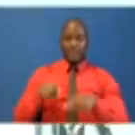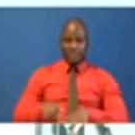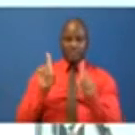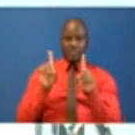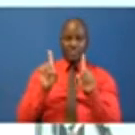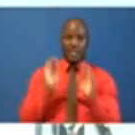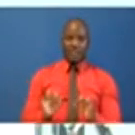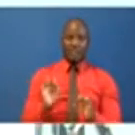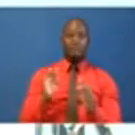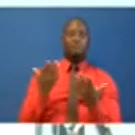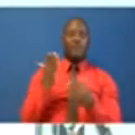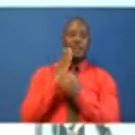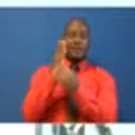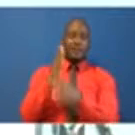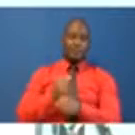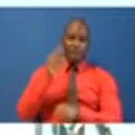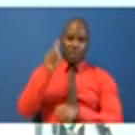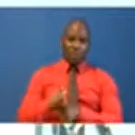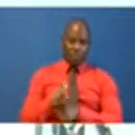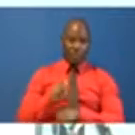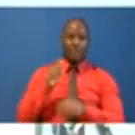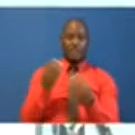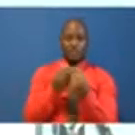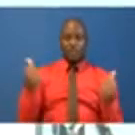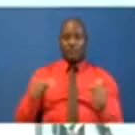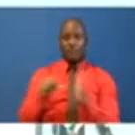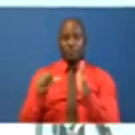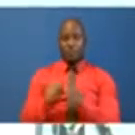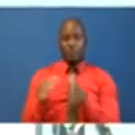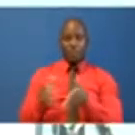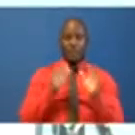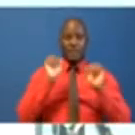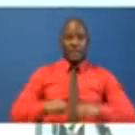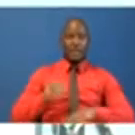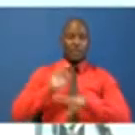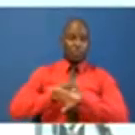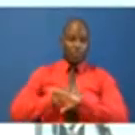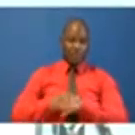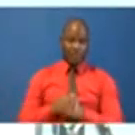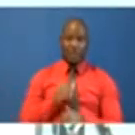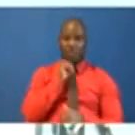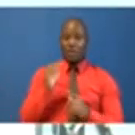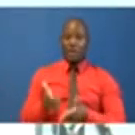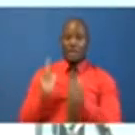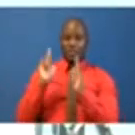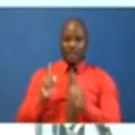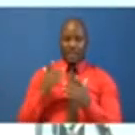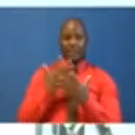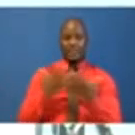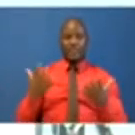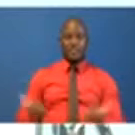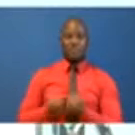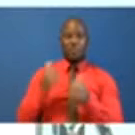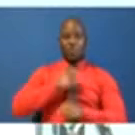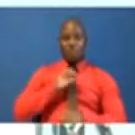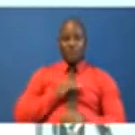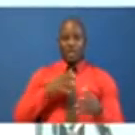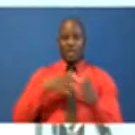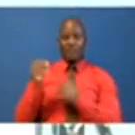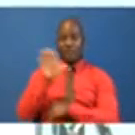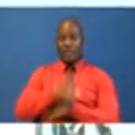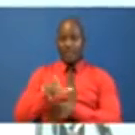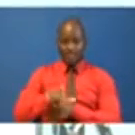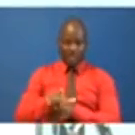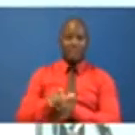the beauty of leadership is to ensure that you solve challenges in a manner that is sustainable you don't allow things to happen on their own if you go to any of those